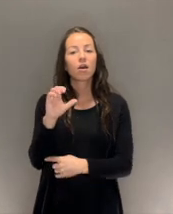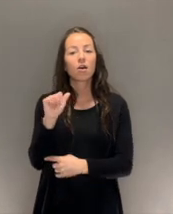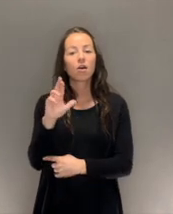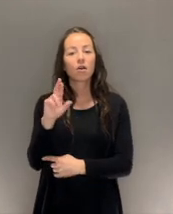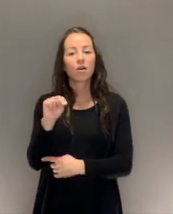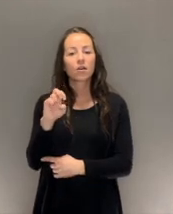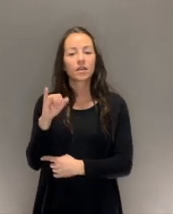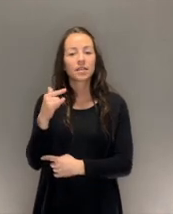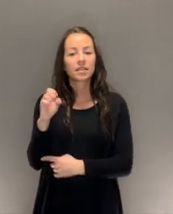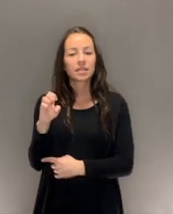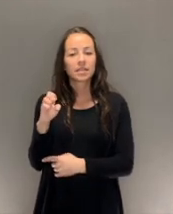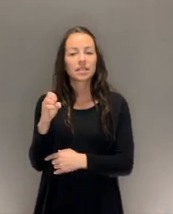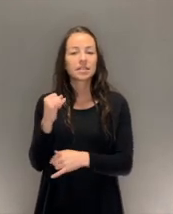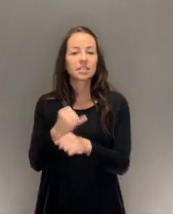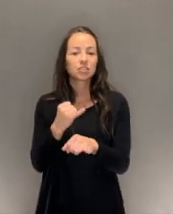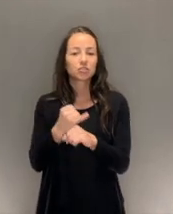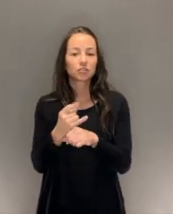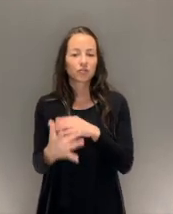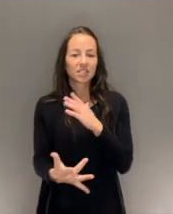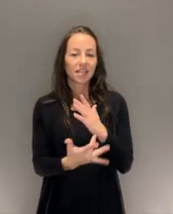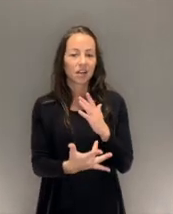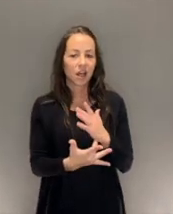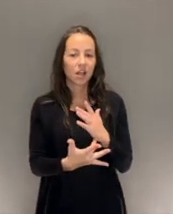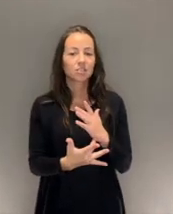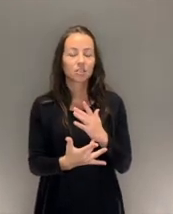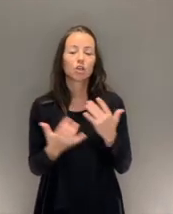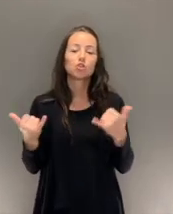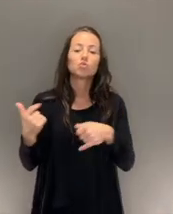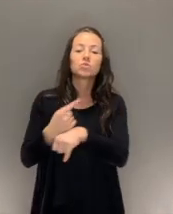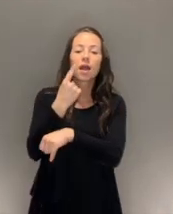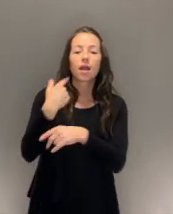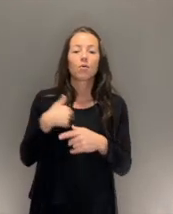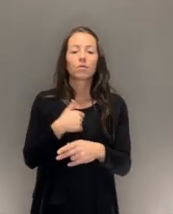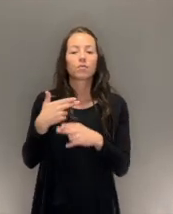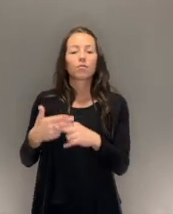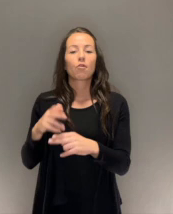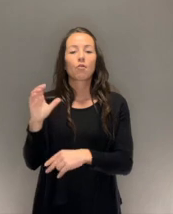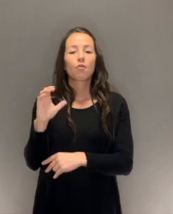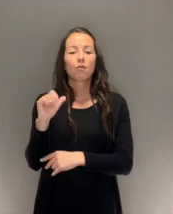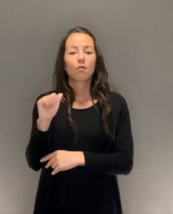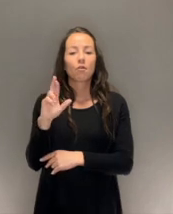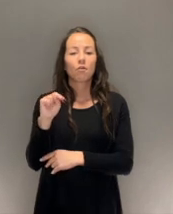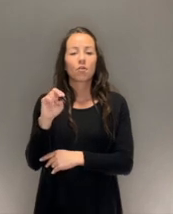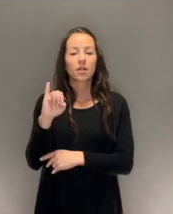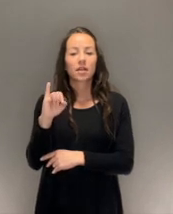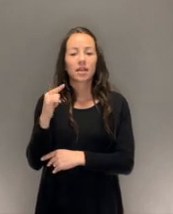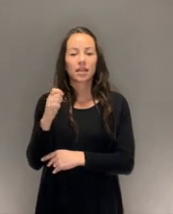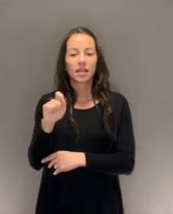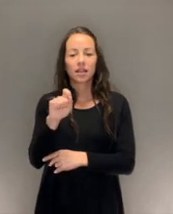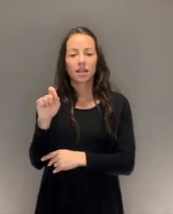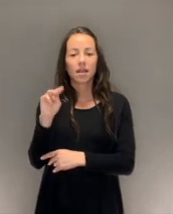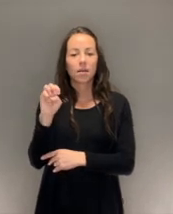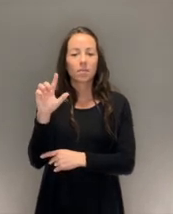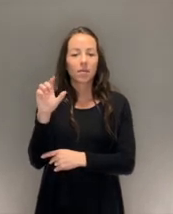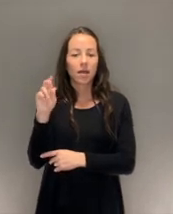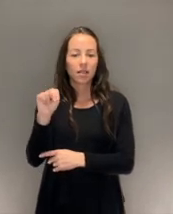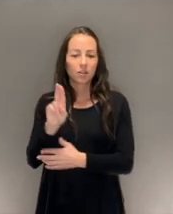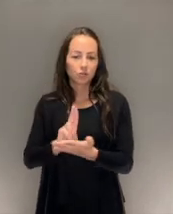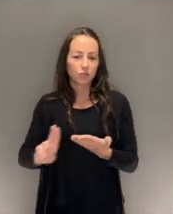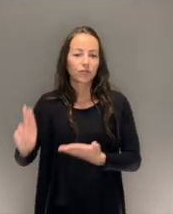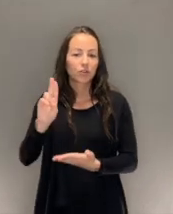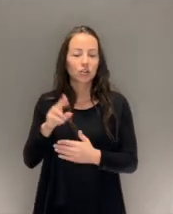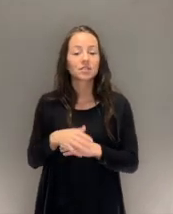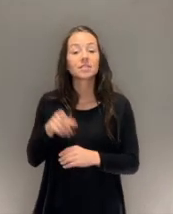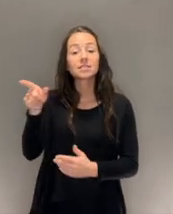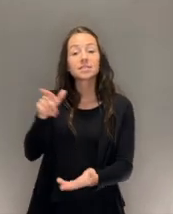Carnegie Institute for Technology, which is now known as Carnegie Mellon University, and studied pictorial design, and then immediately